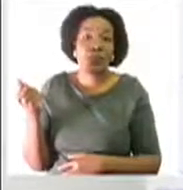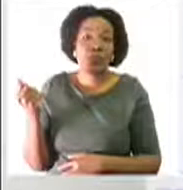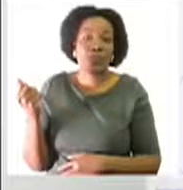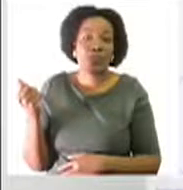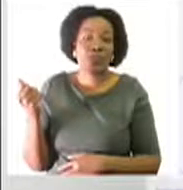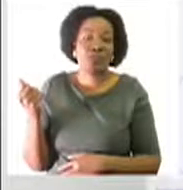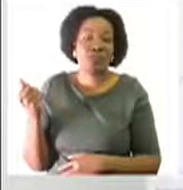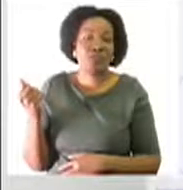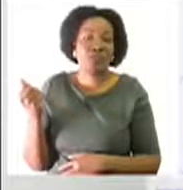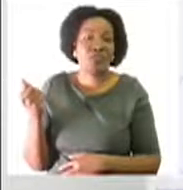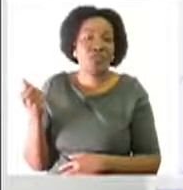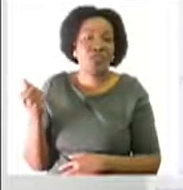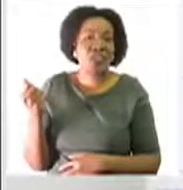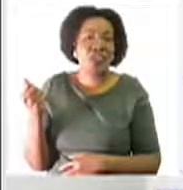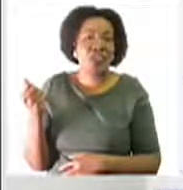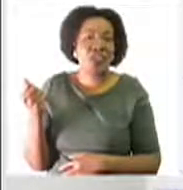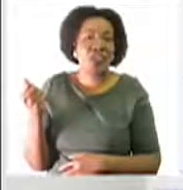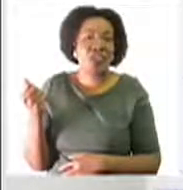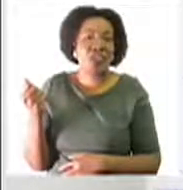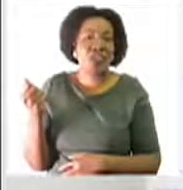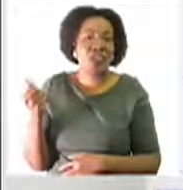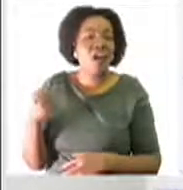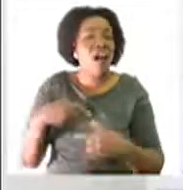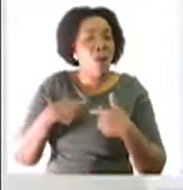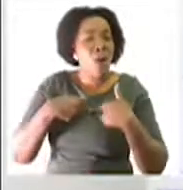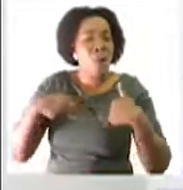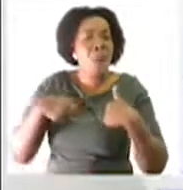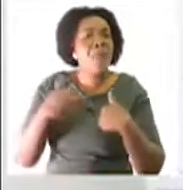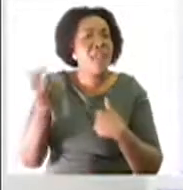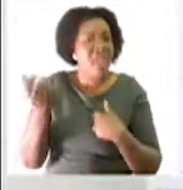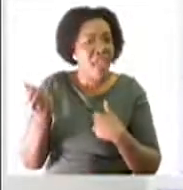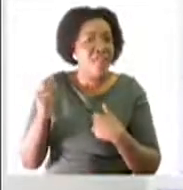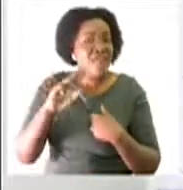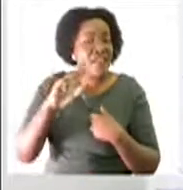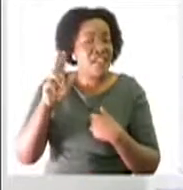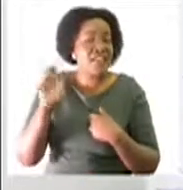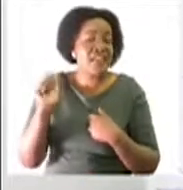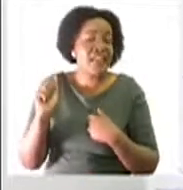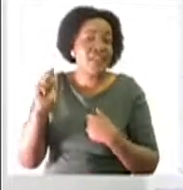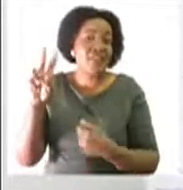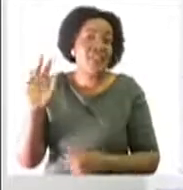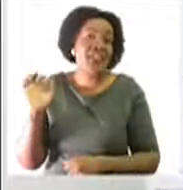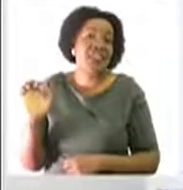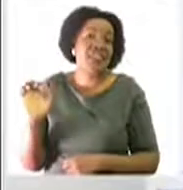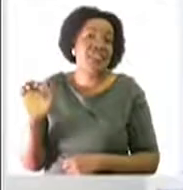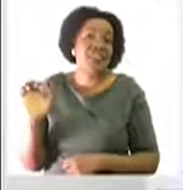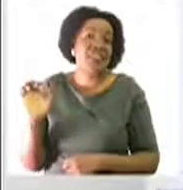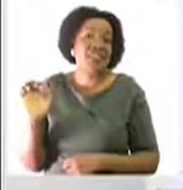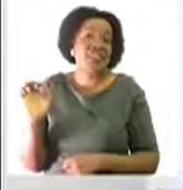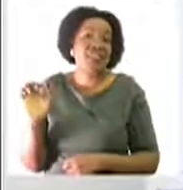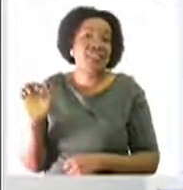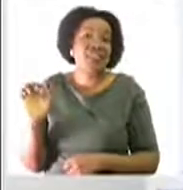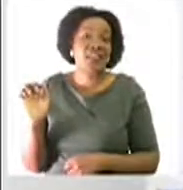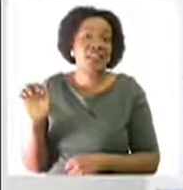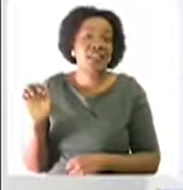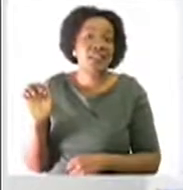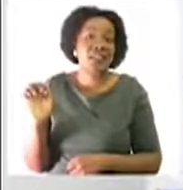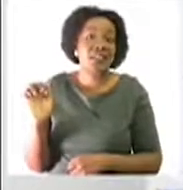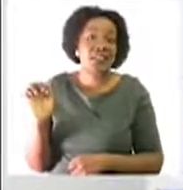And then when you're talking about ourselves, like we have, we normally use the